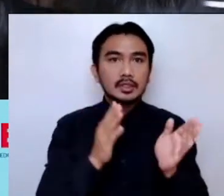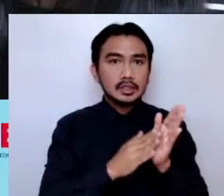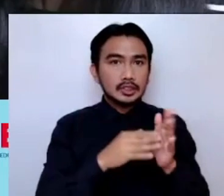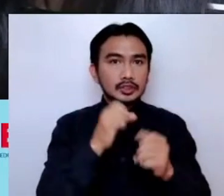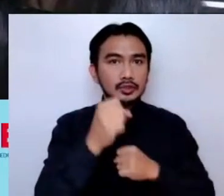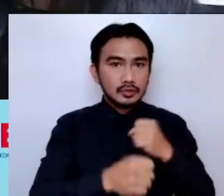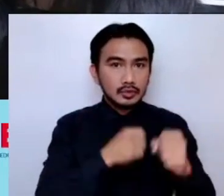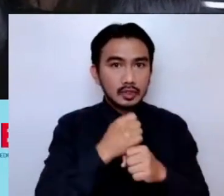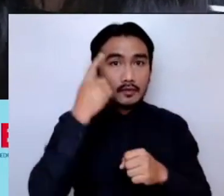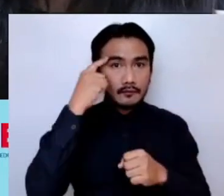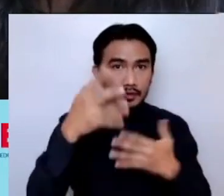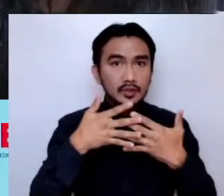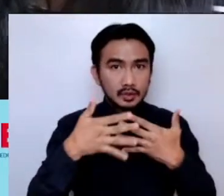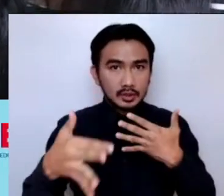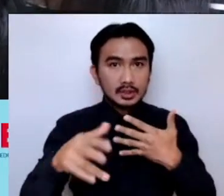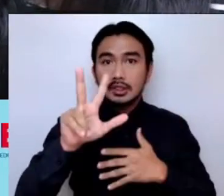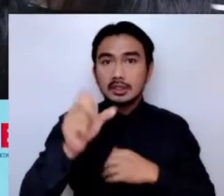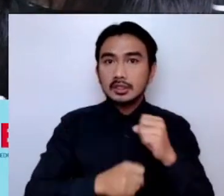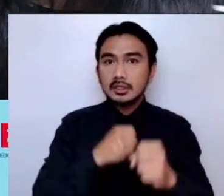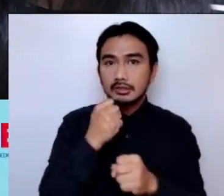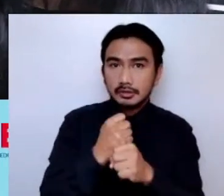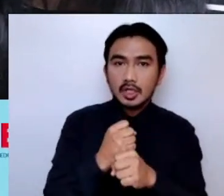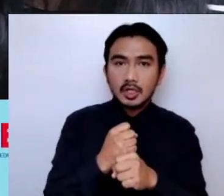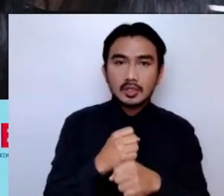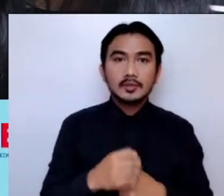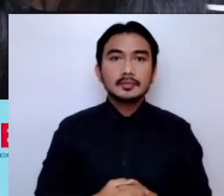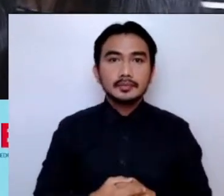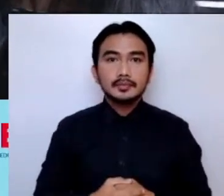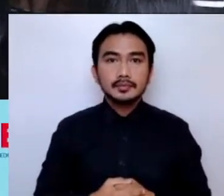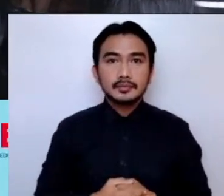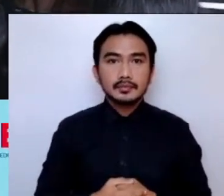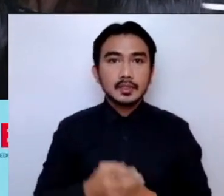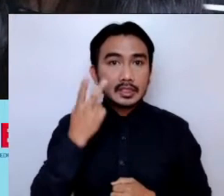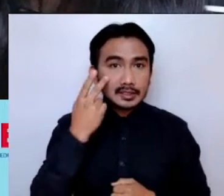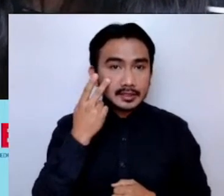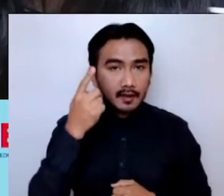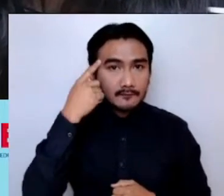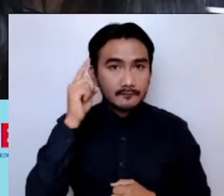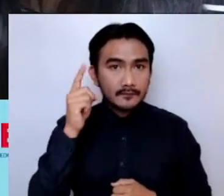3 years or 3 cycles. So watch out for our succeeding